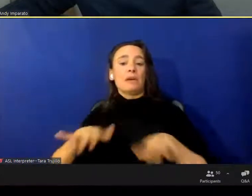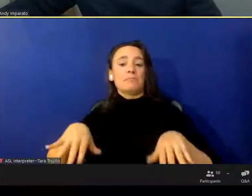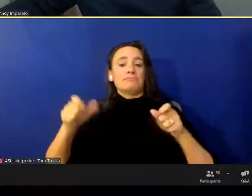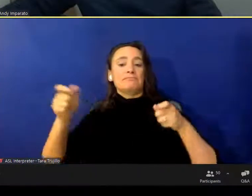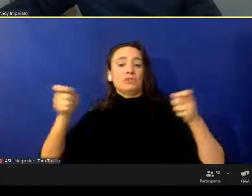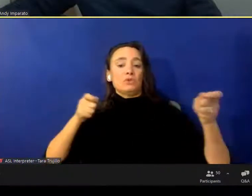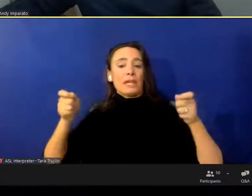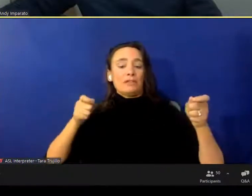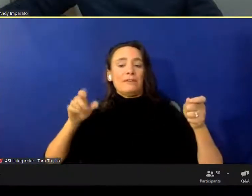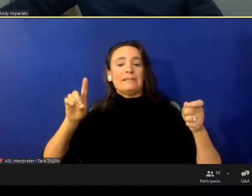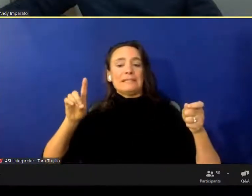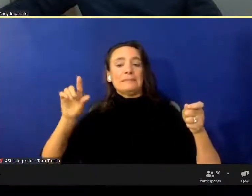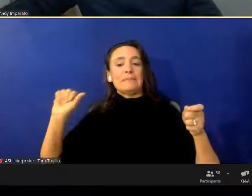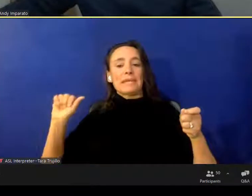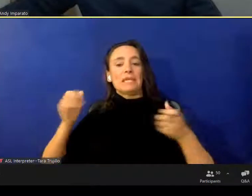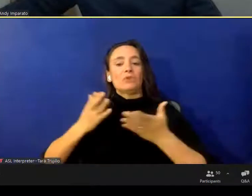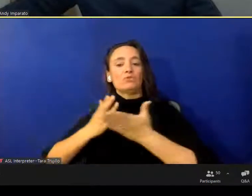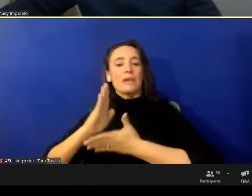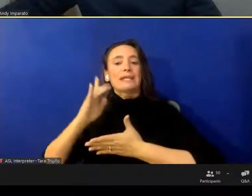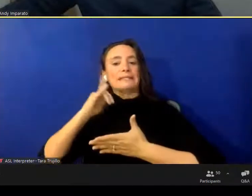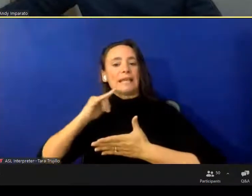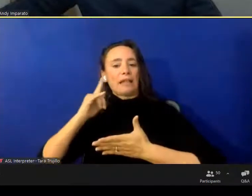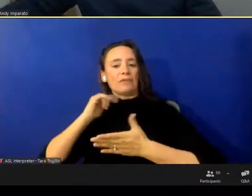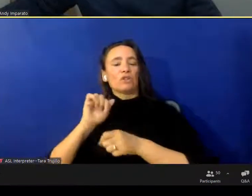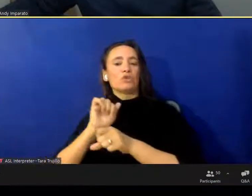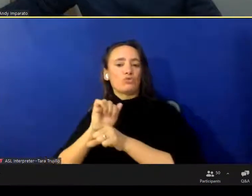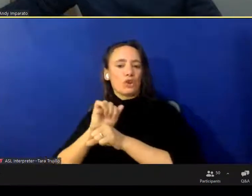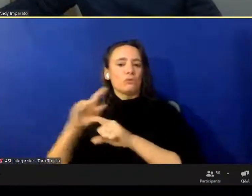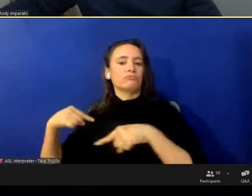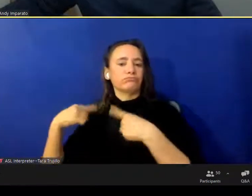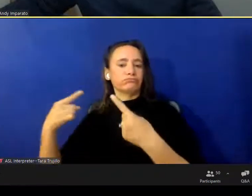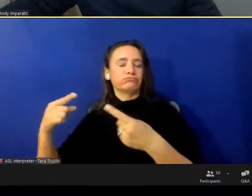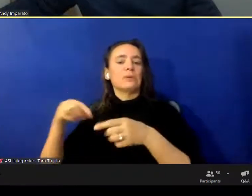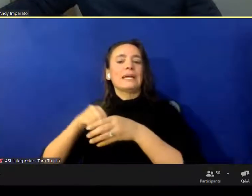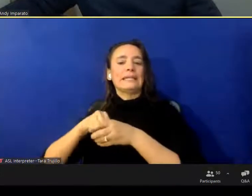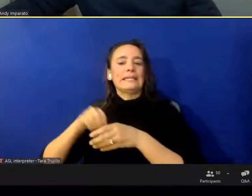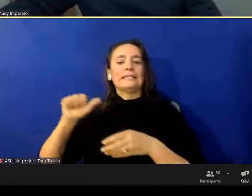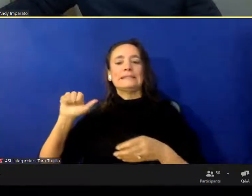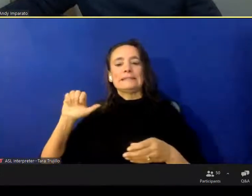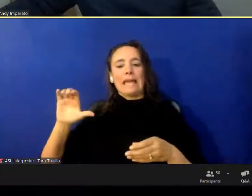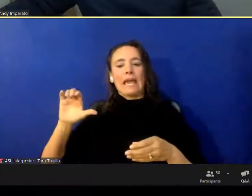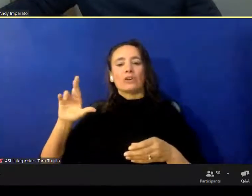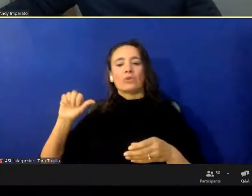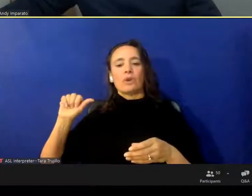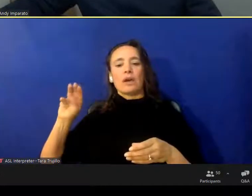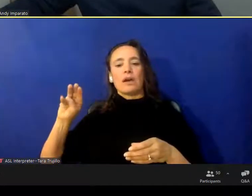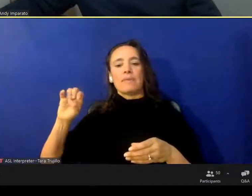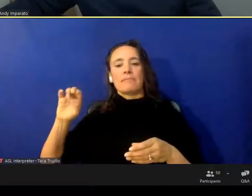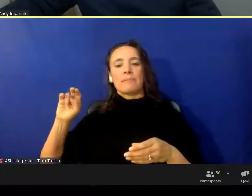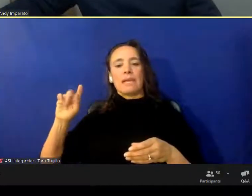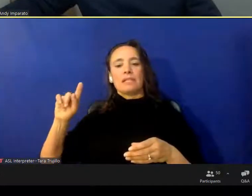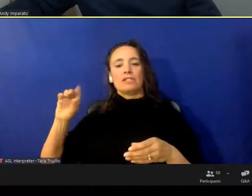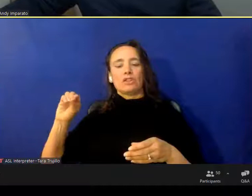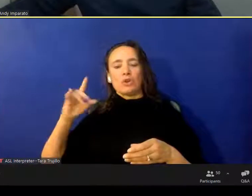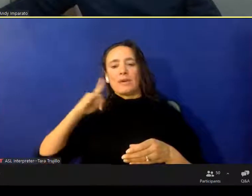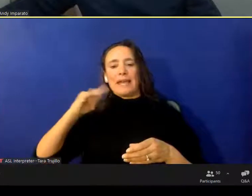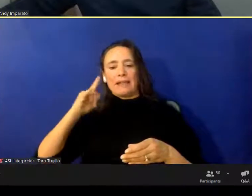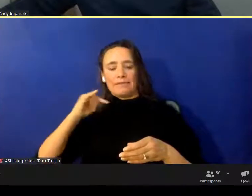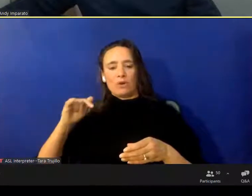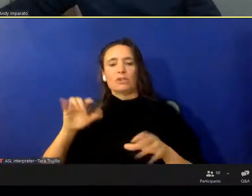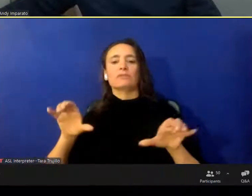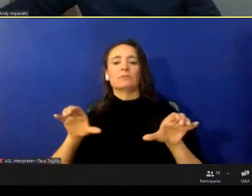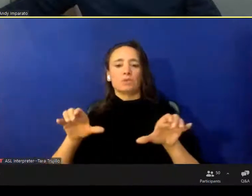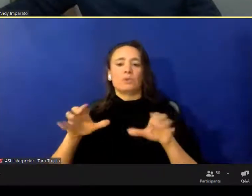Rights California, which is where I am now. So I'm in Sacramento, and I am doing a lot of work on